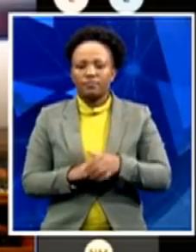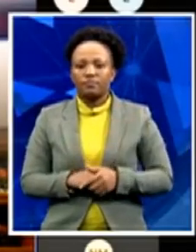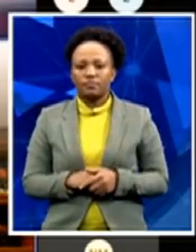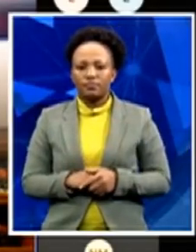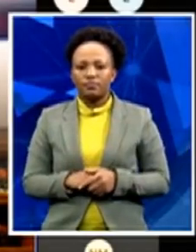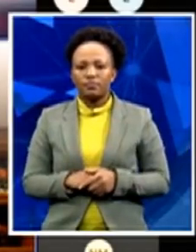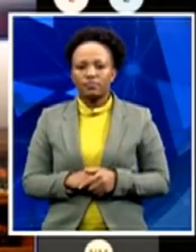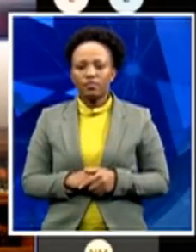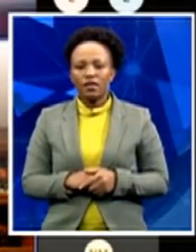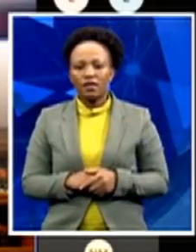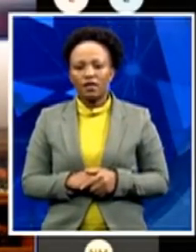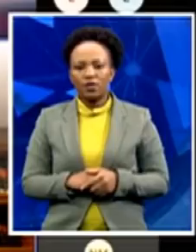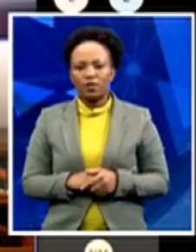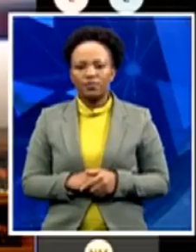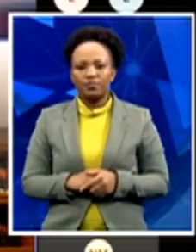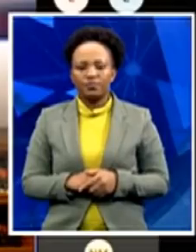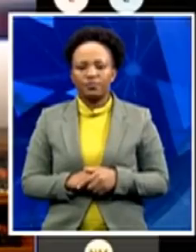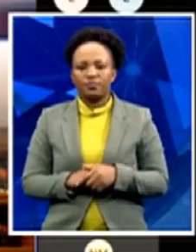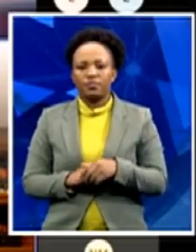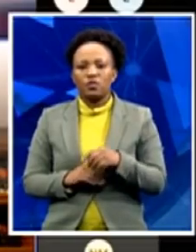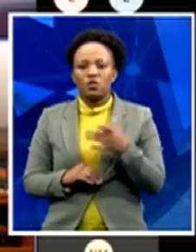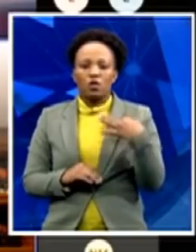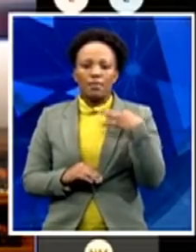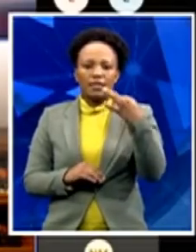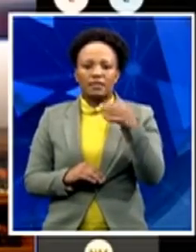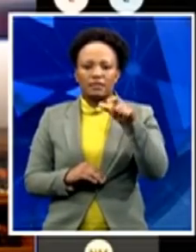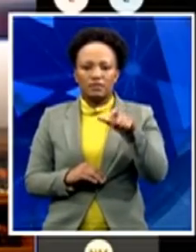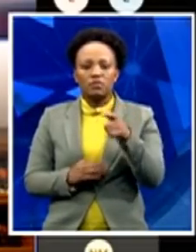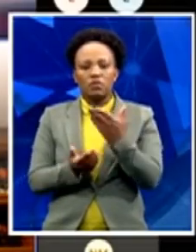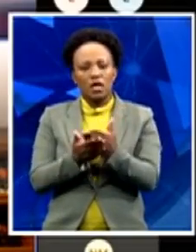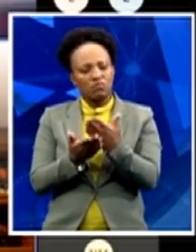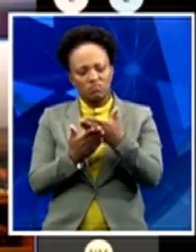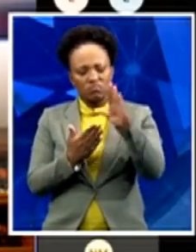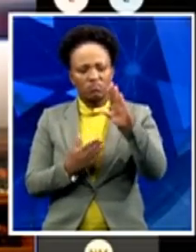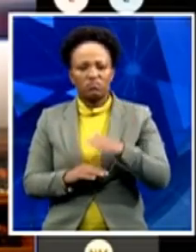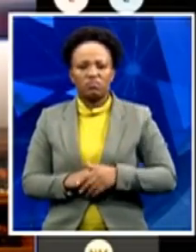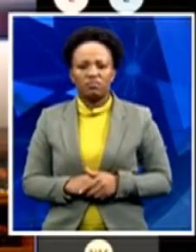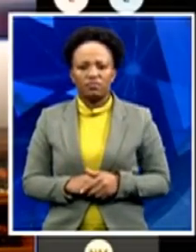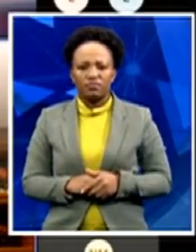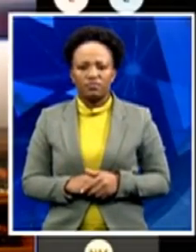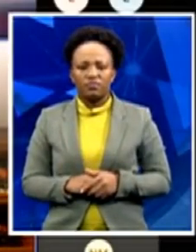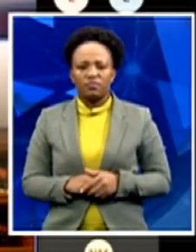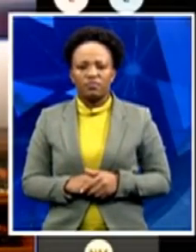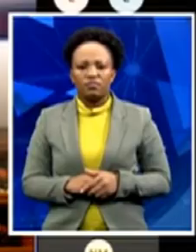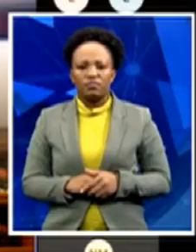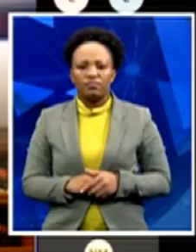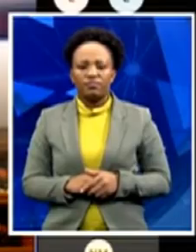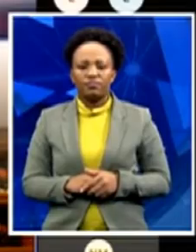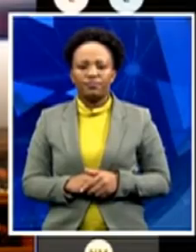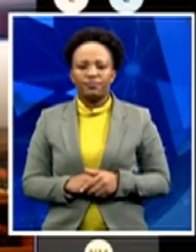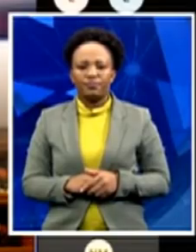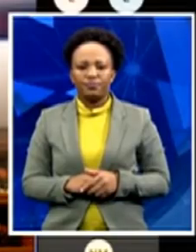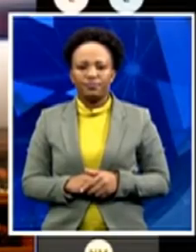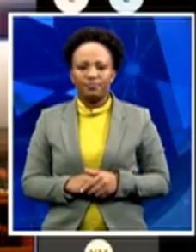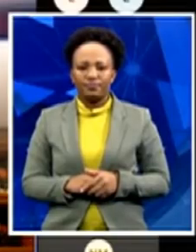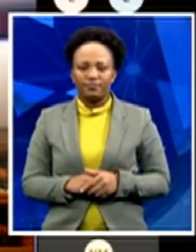the applications fall to be dismissed. I would then make the following order. In the intervention application of